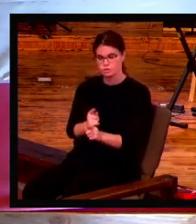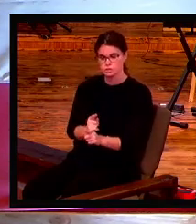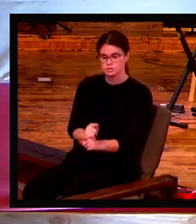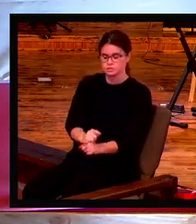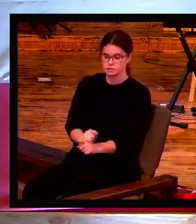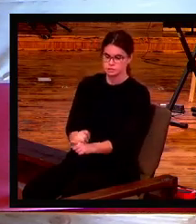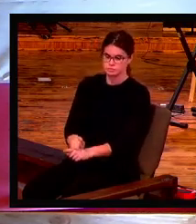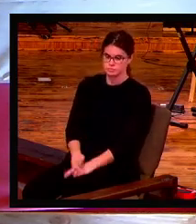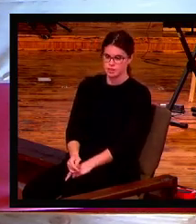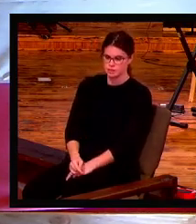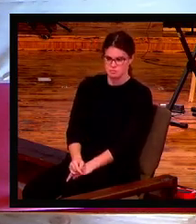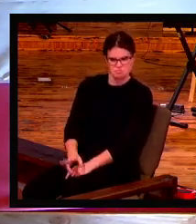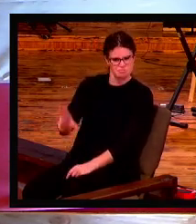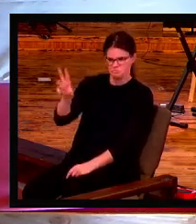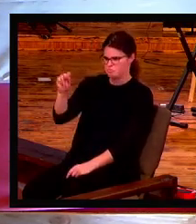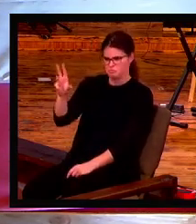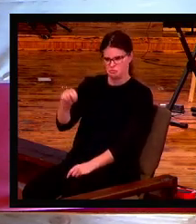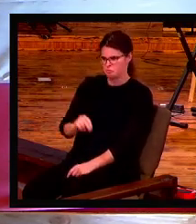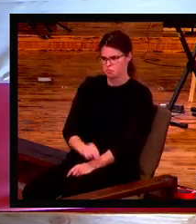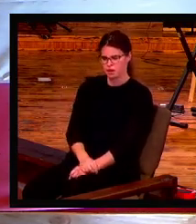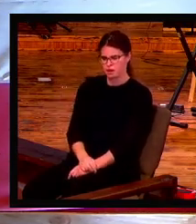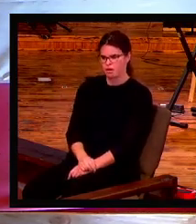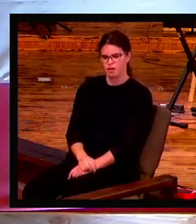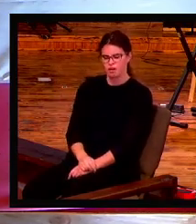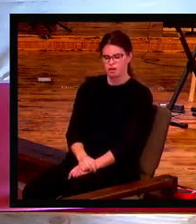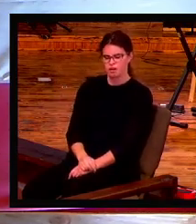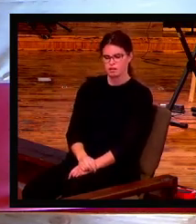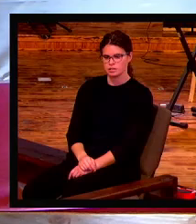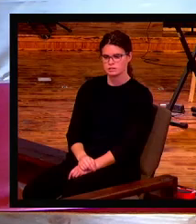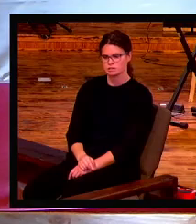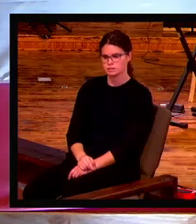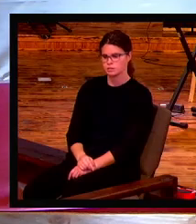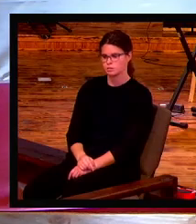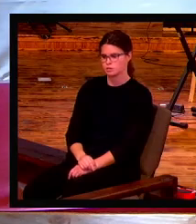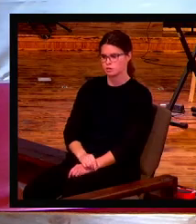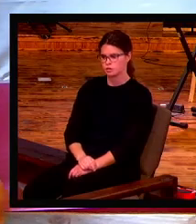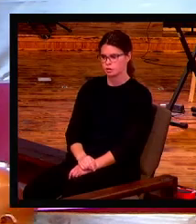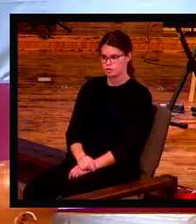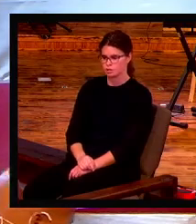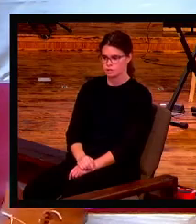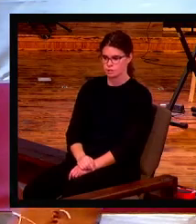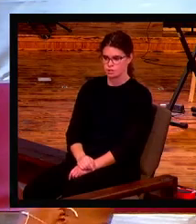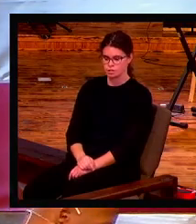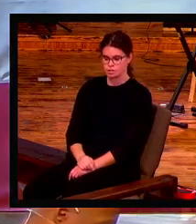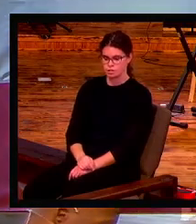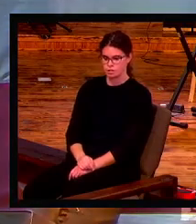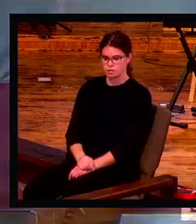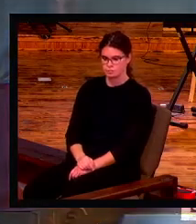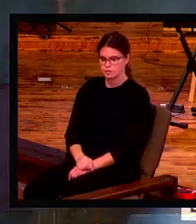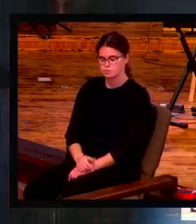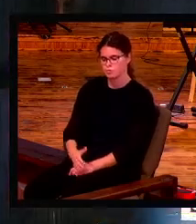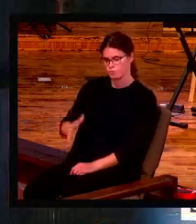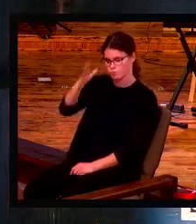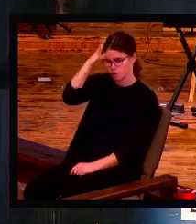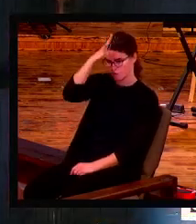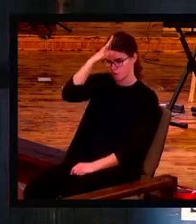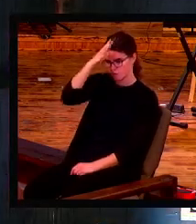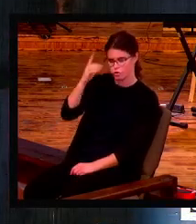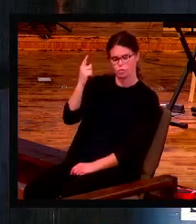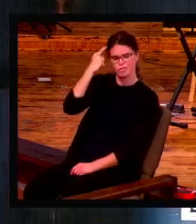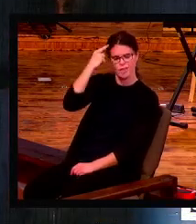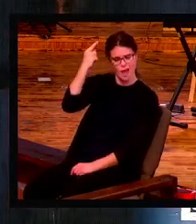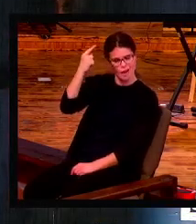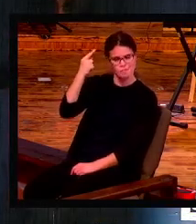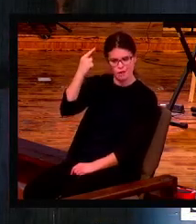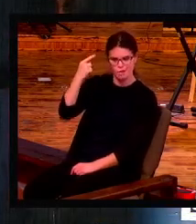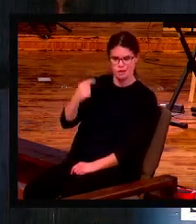the ground before you? And his brothers were jealous of him, but his father kept the saying in mind. So when we think about this, I